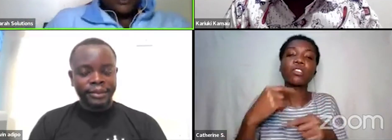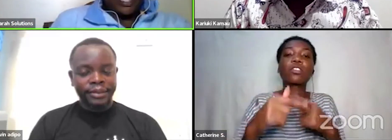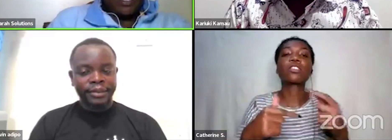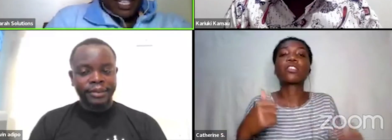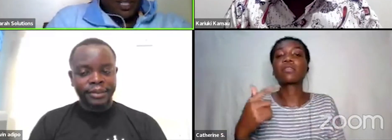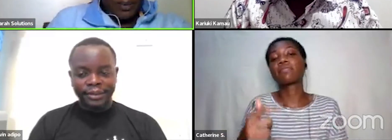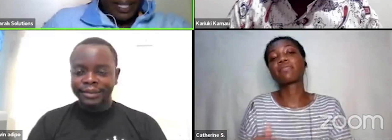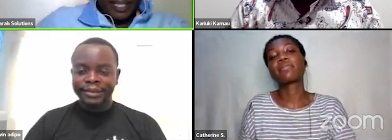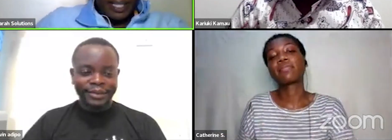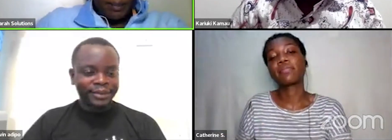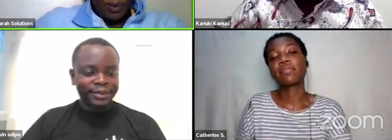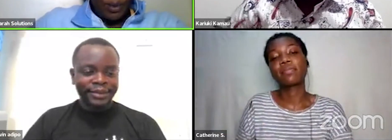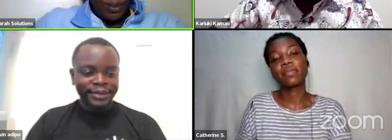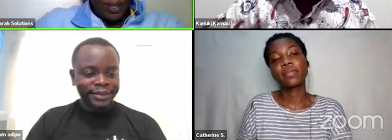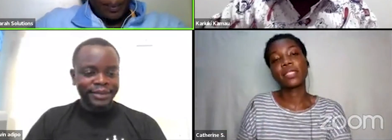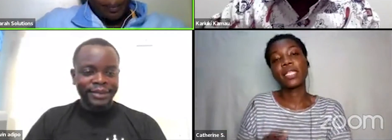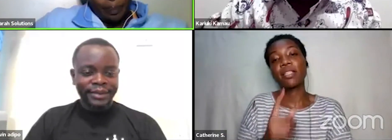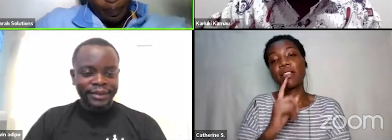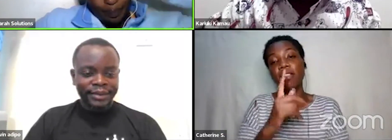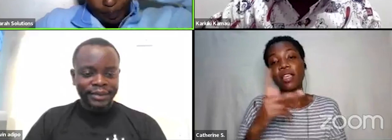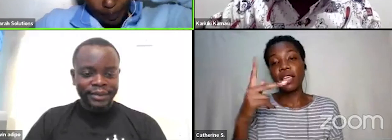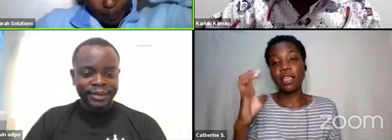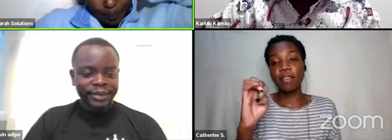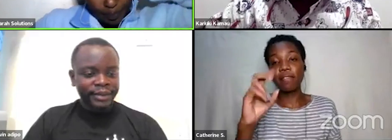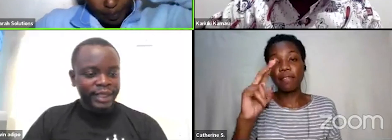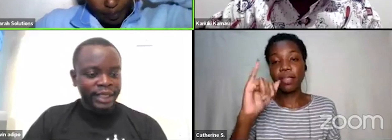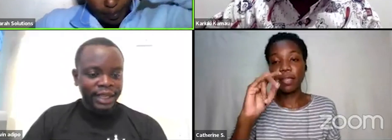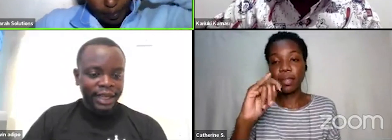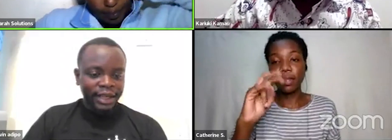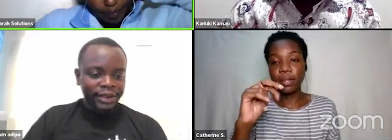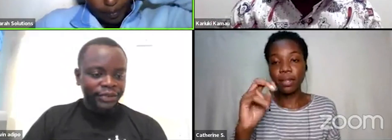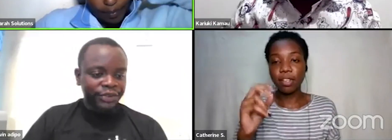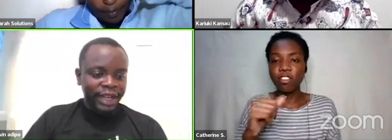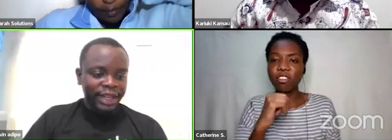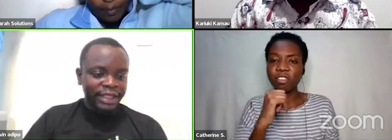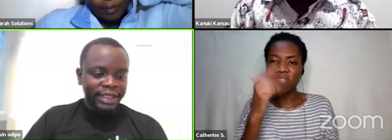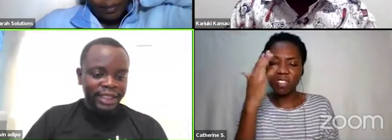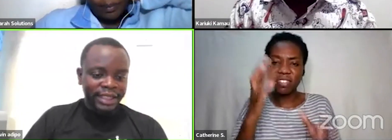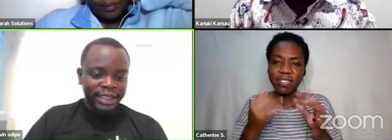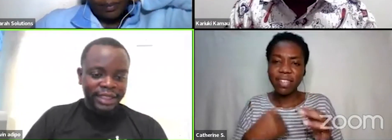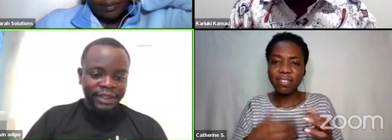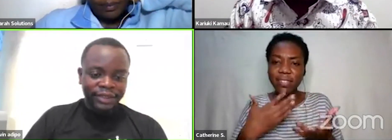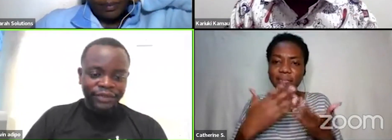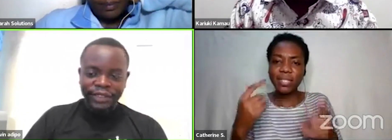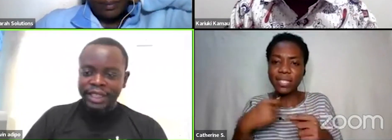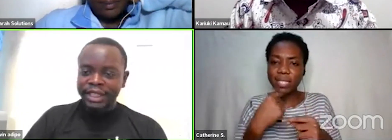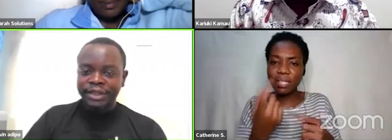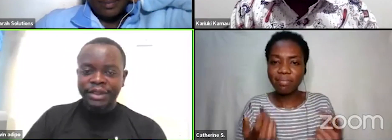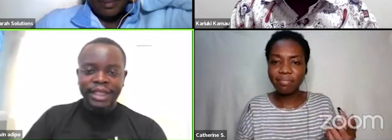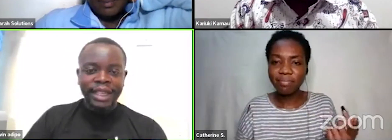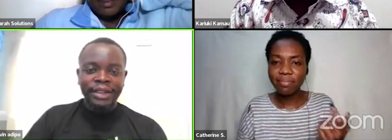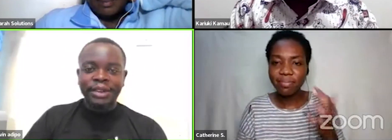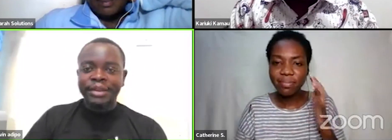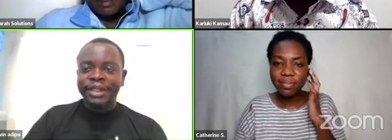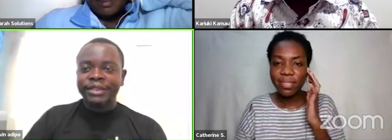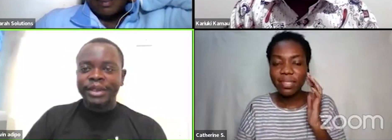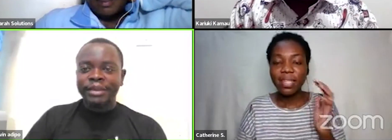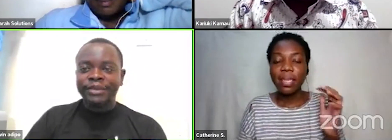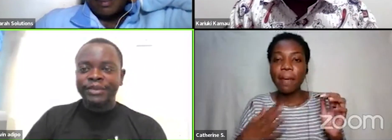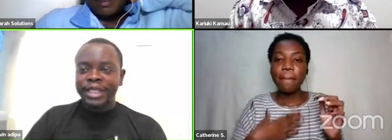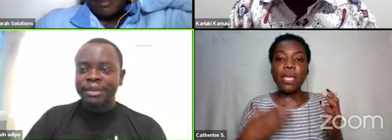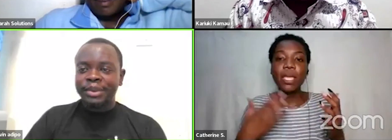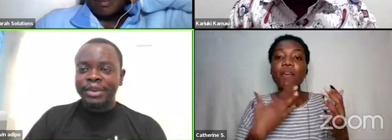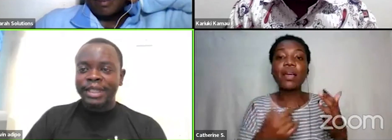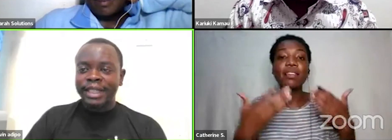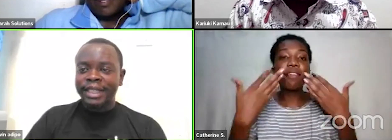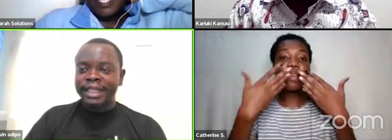Right. So Kevin, I don't know whether there's something you need to say. I'll just finish with a comment